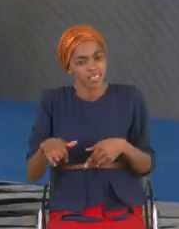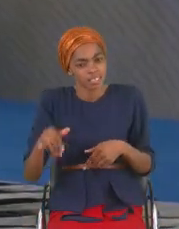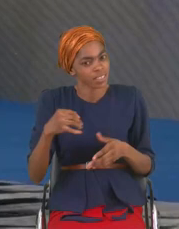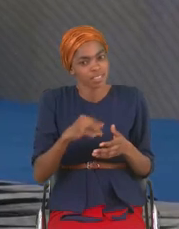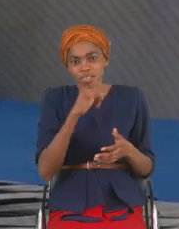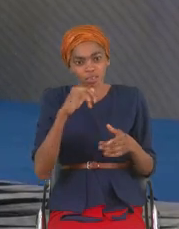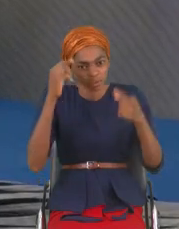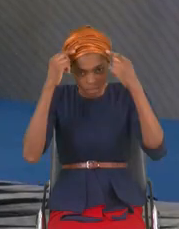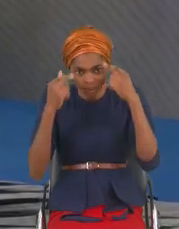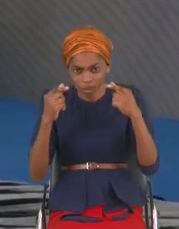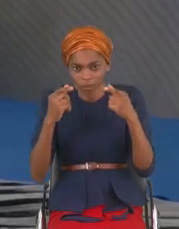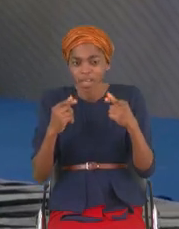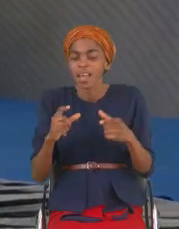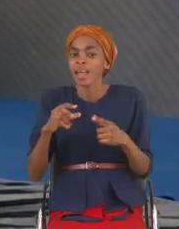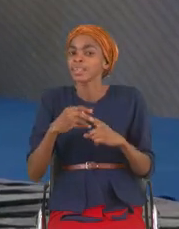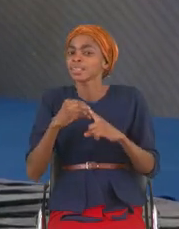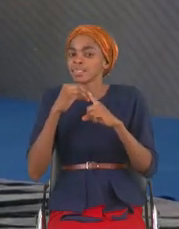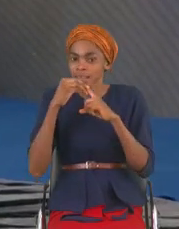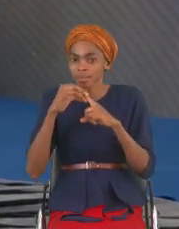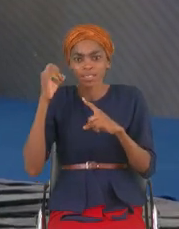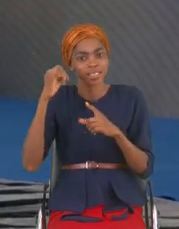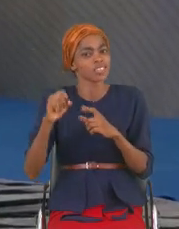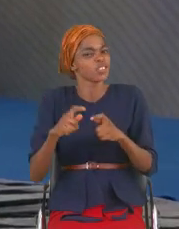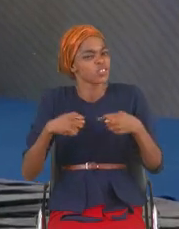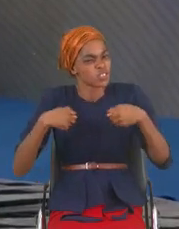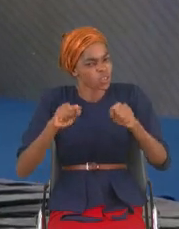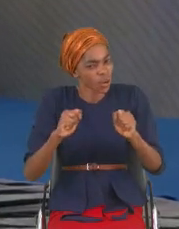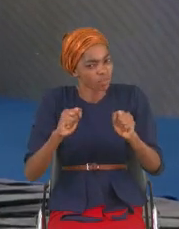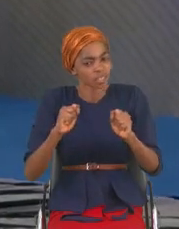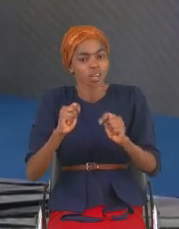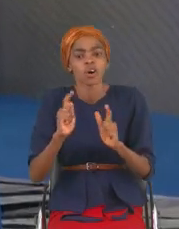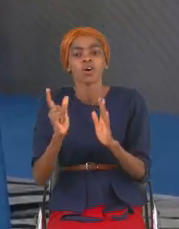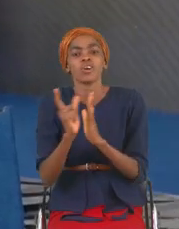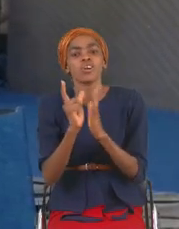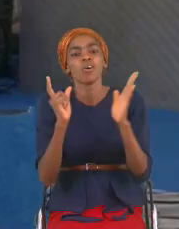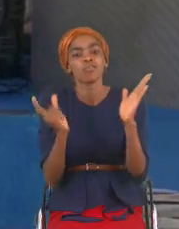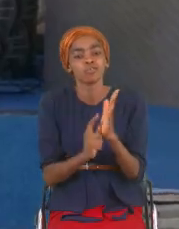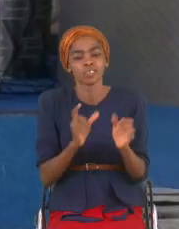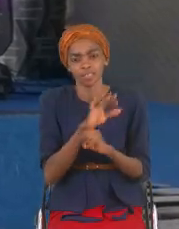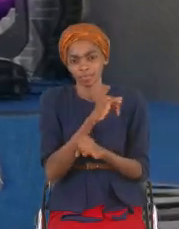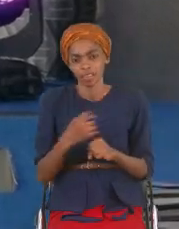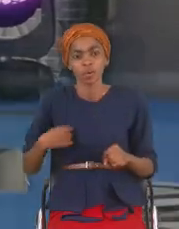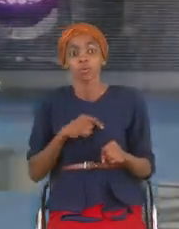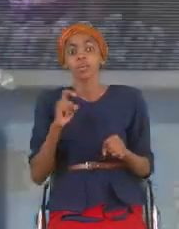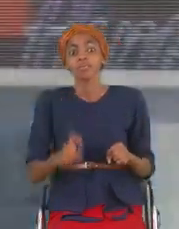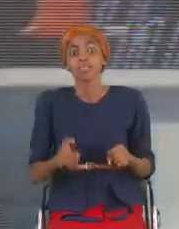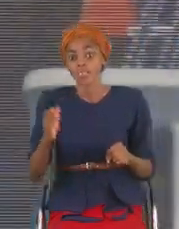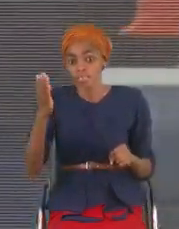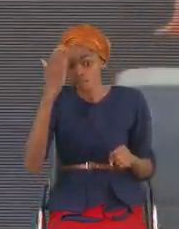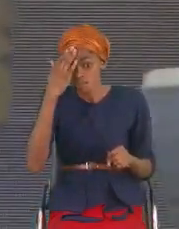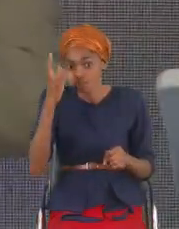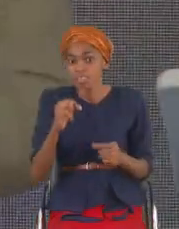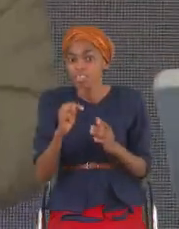crowned, except he strive lawfully. We must know the rules of the